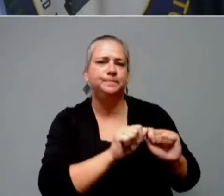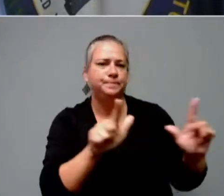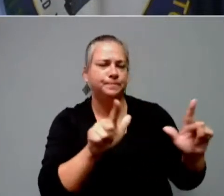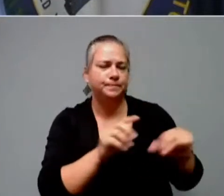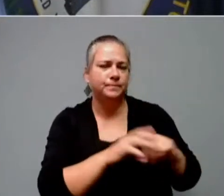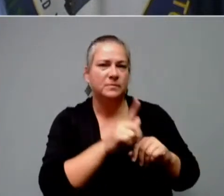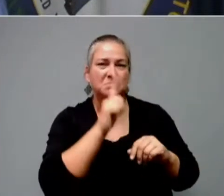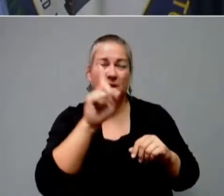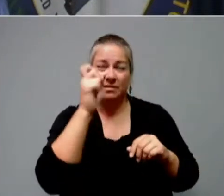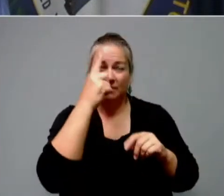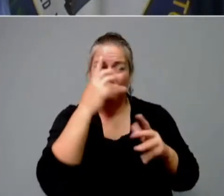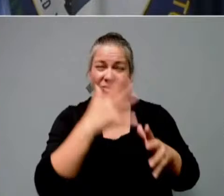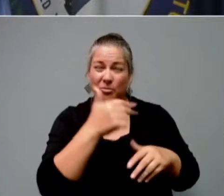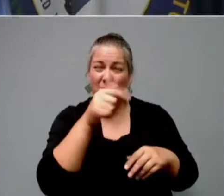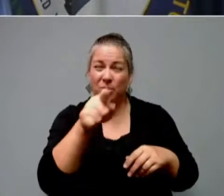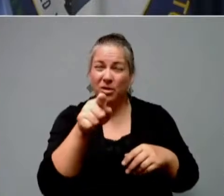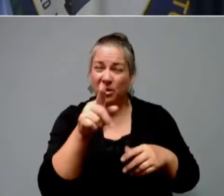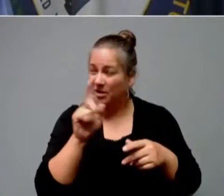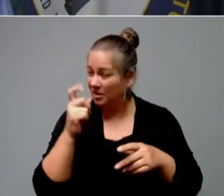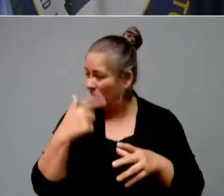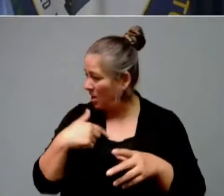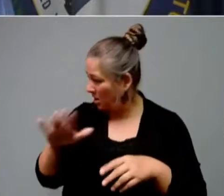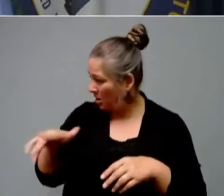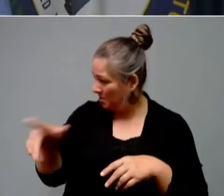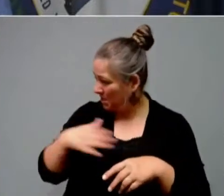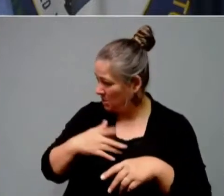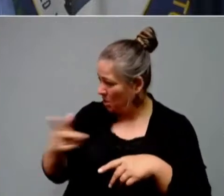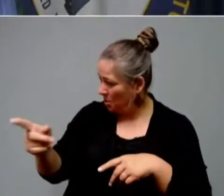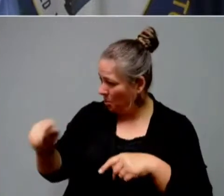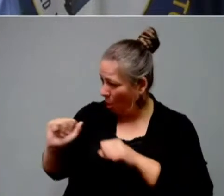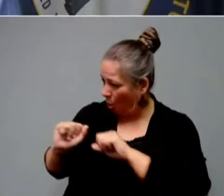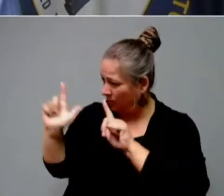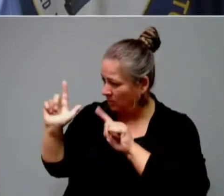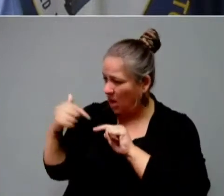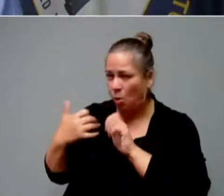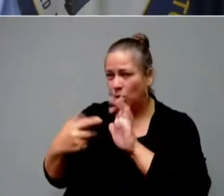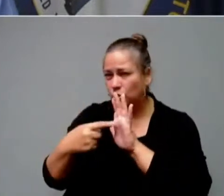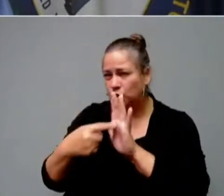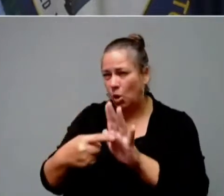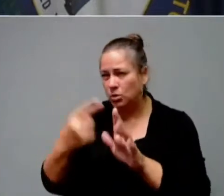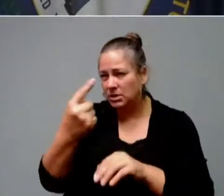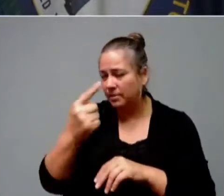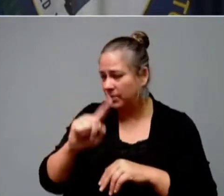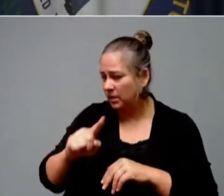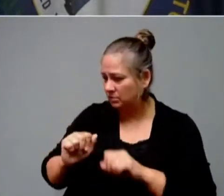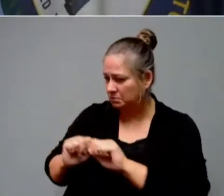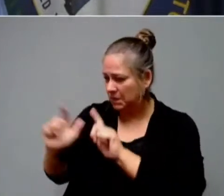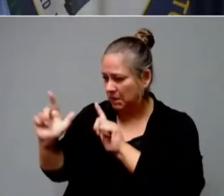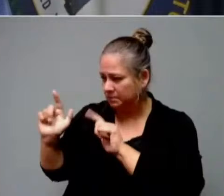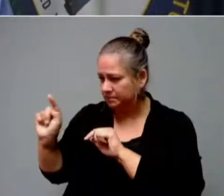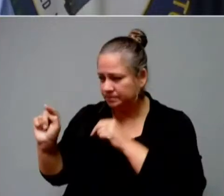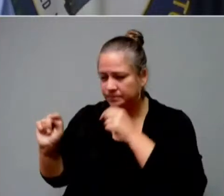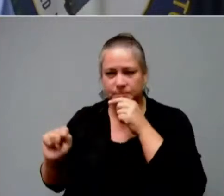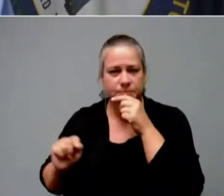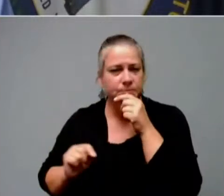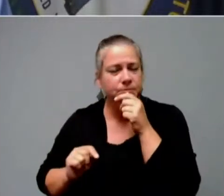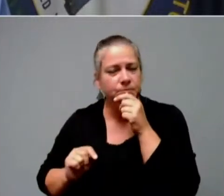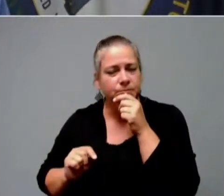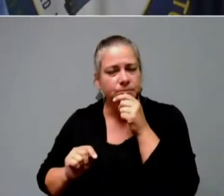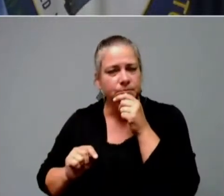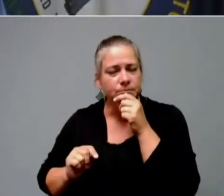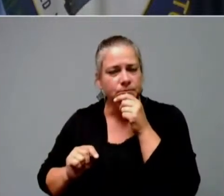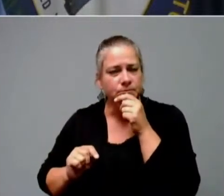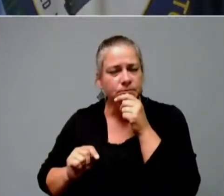that table. I just wanna talk the efficacy table. I just wanna do one other little detail about this. So in the efficacy